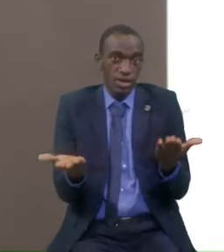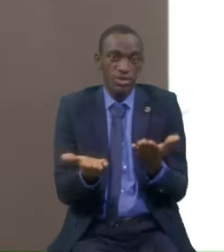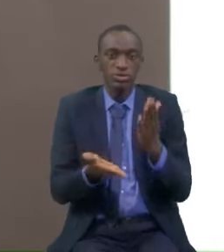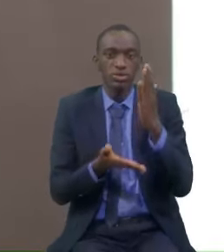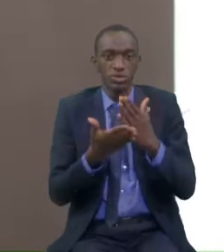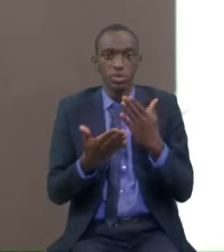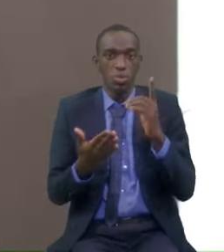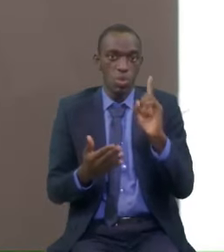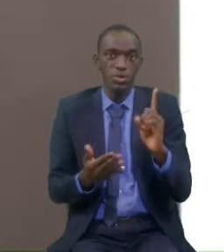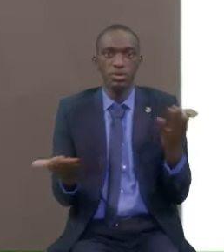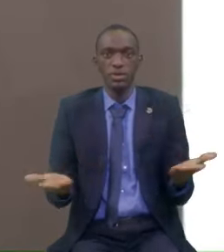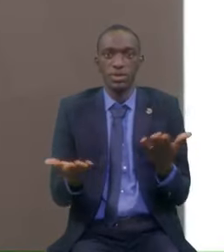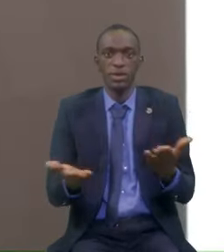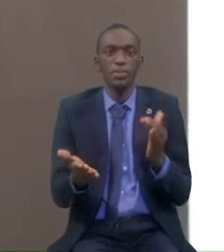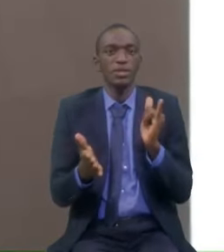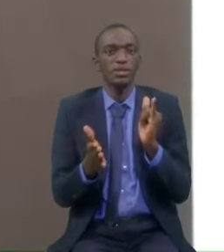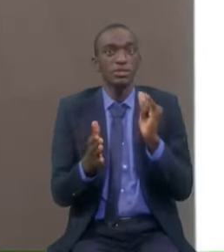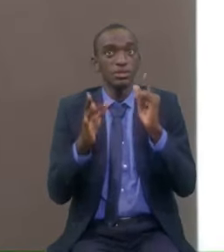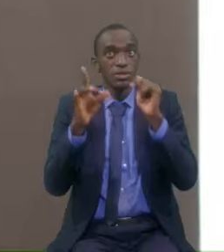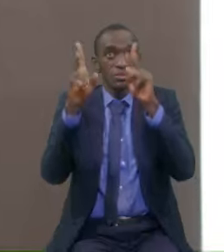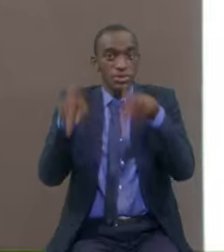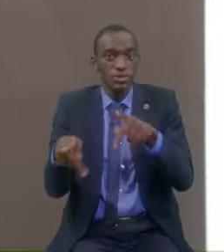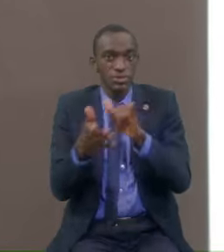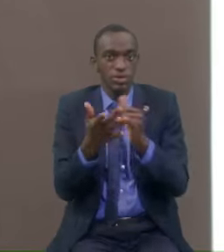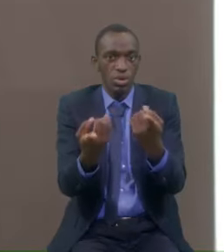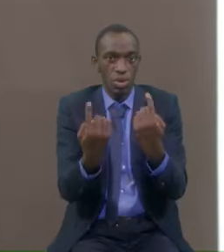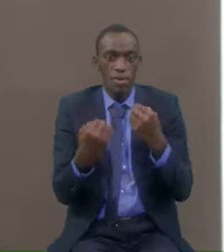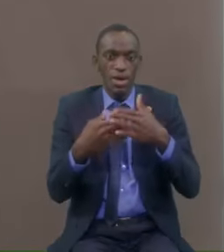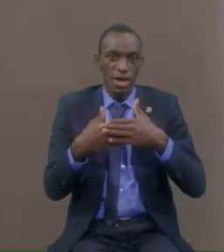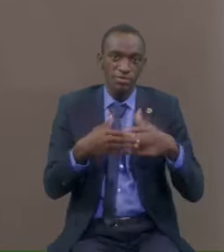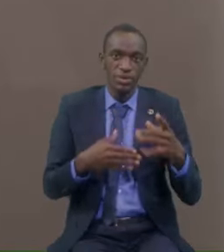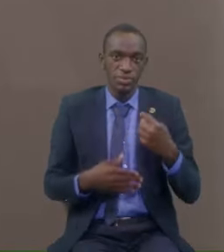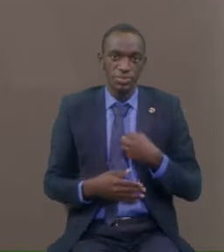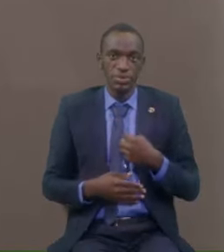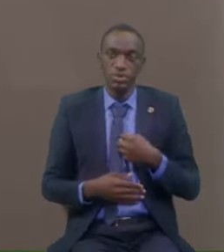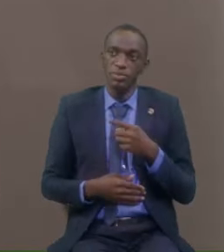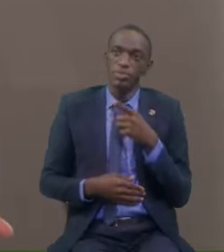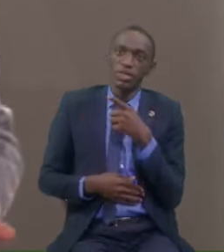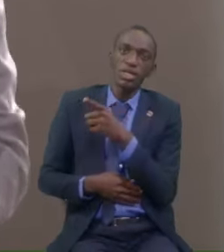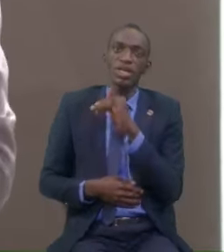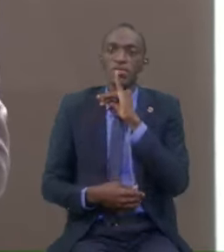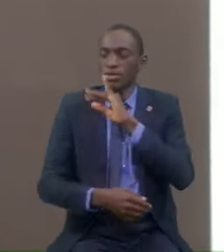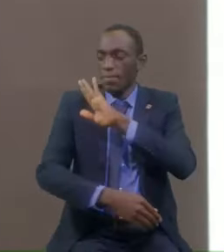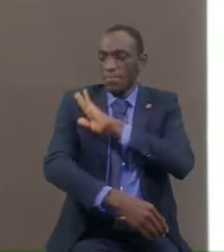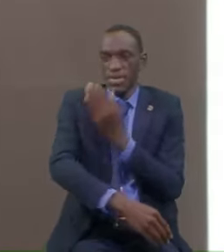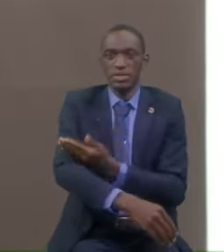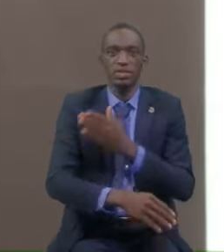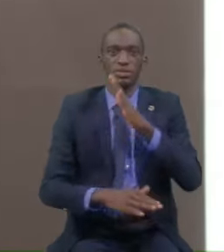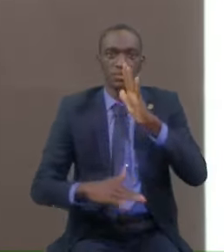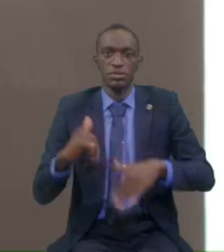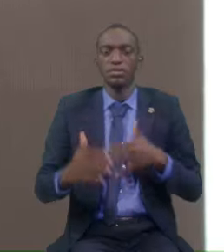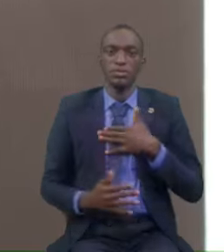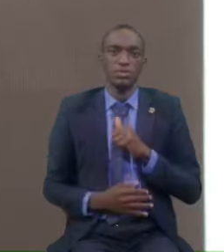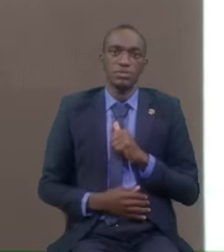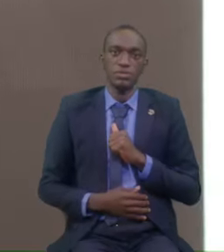that cometh after me and is mightier than I. In fact, his shoes